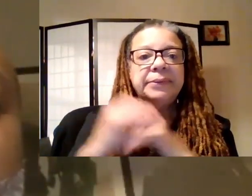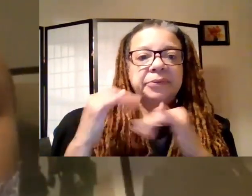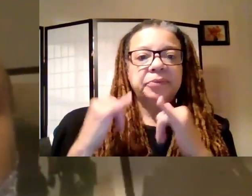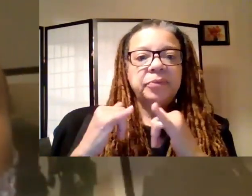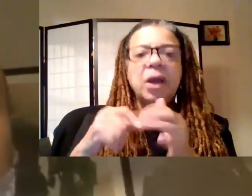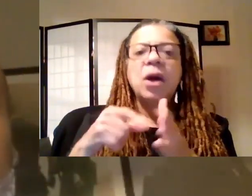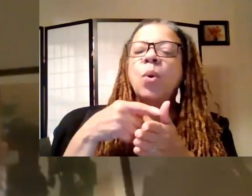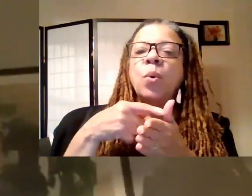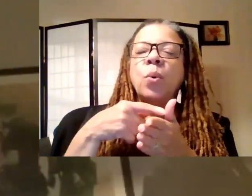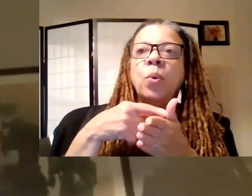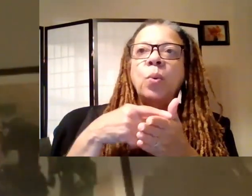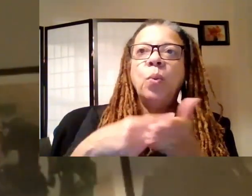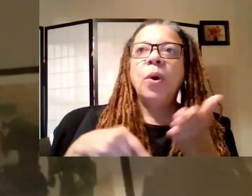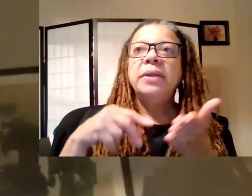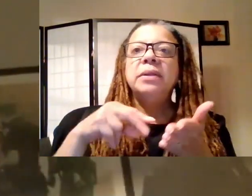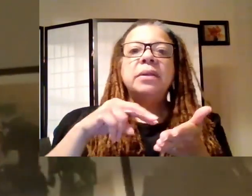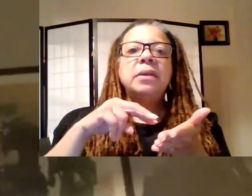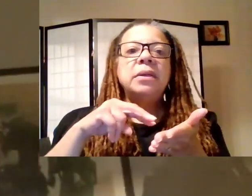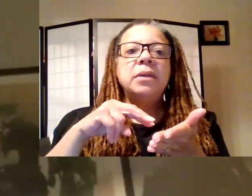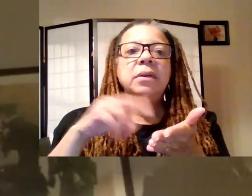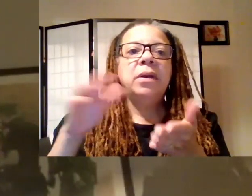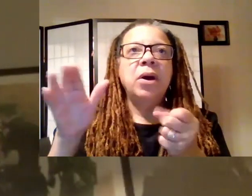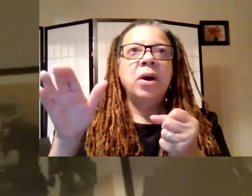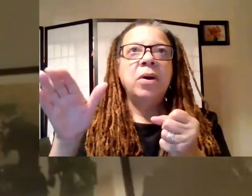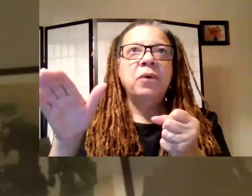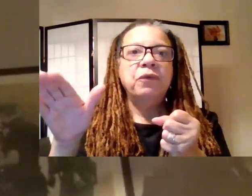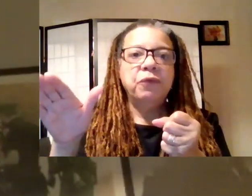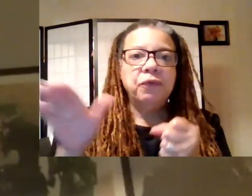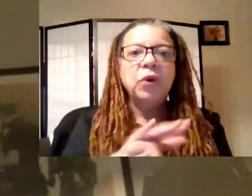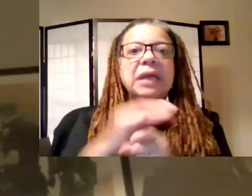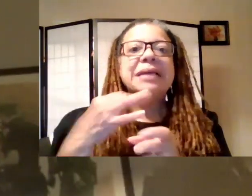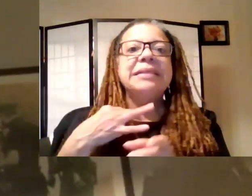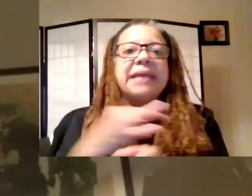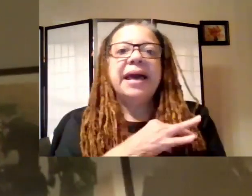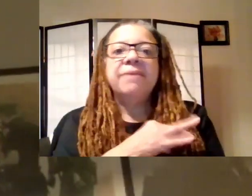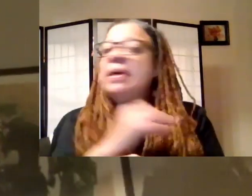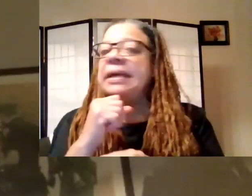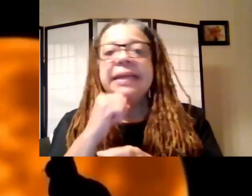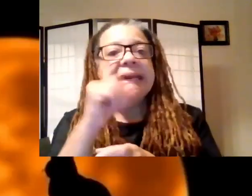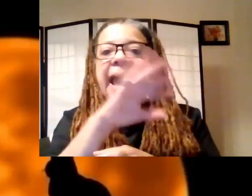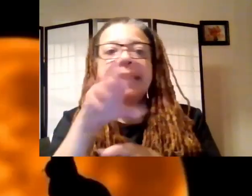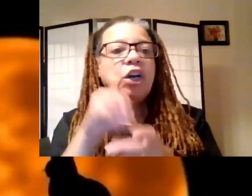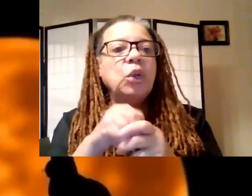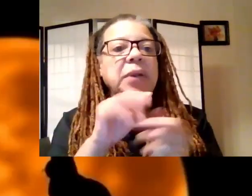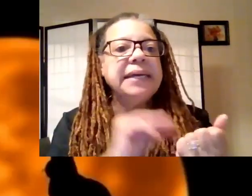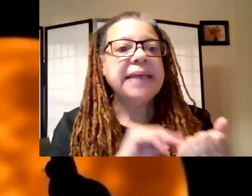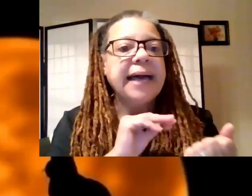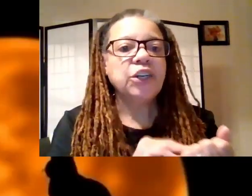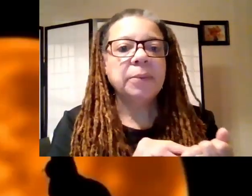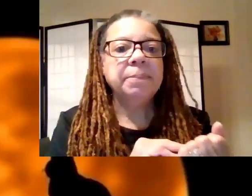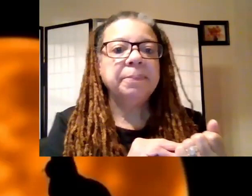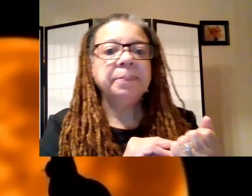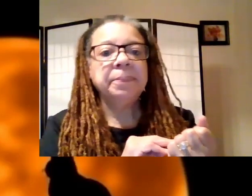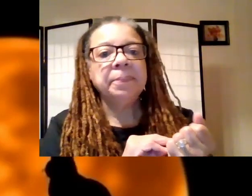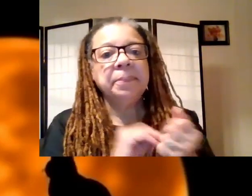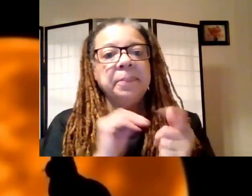What is fully staffed, not including a doctor? Okay. I